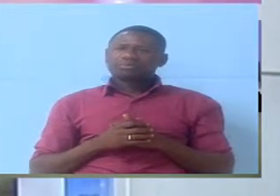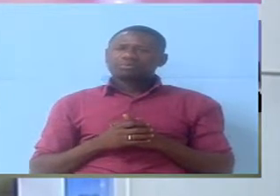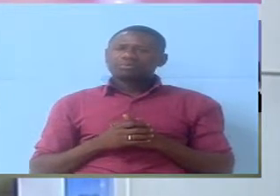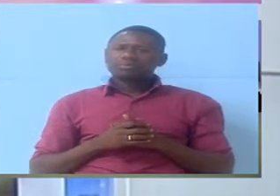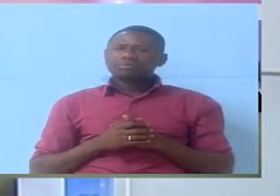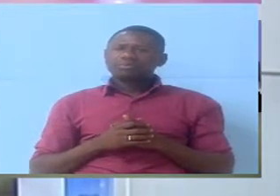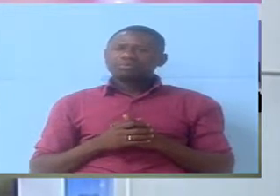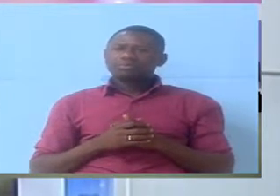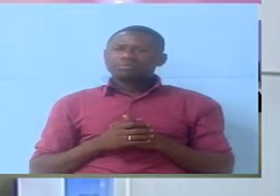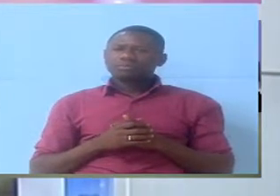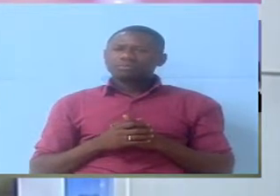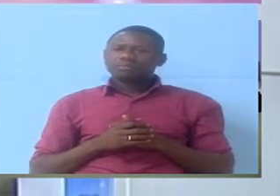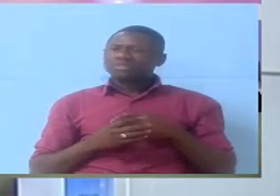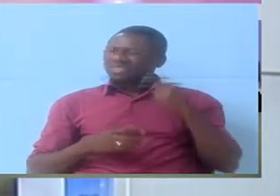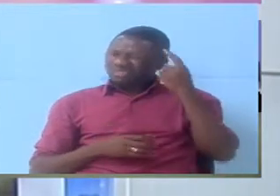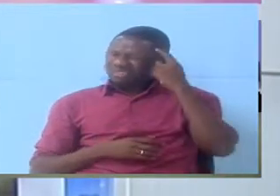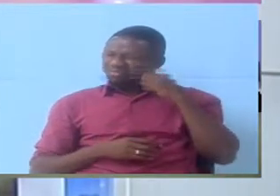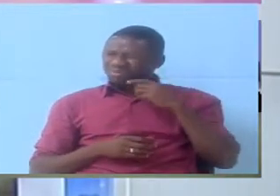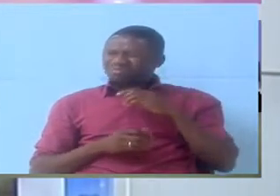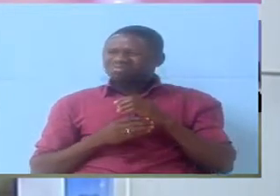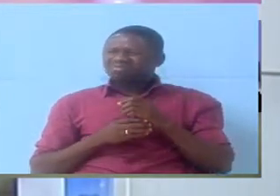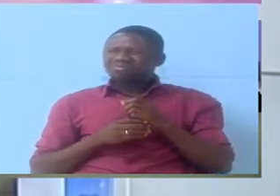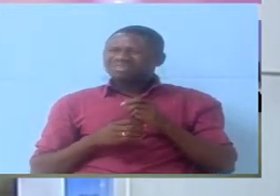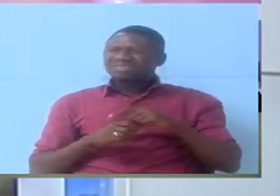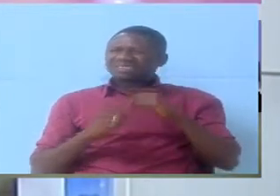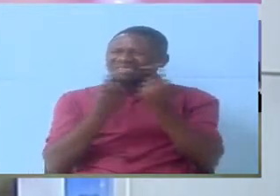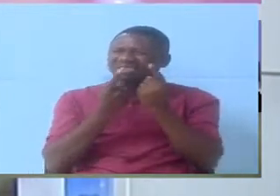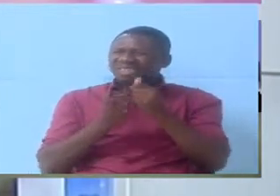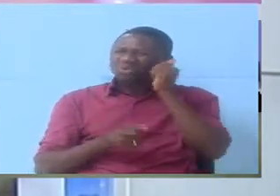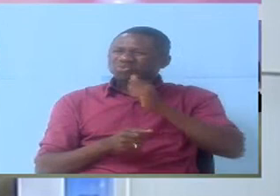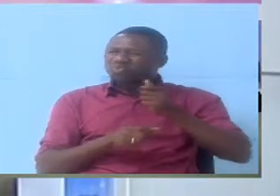It is a heavy object, I would rather put it.